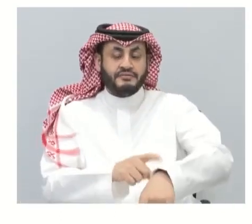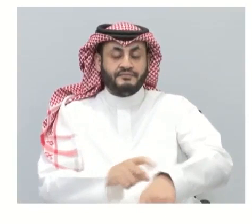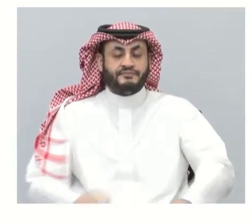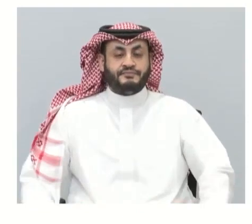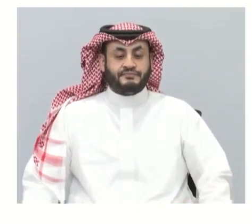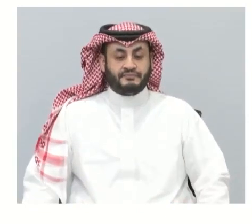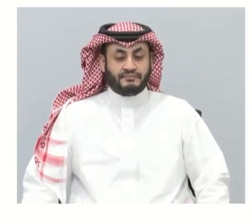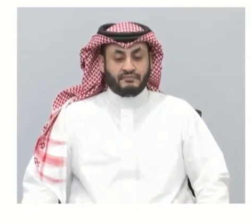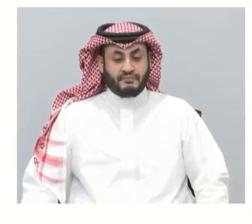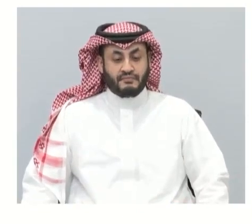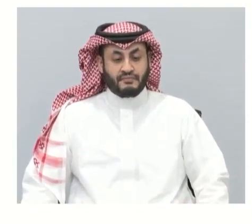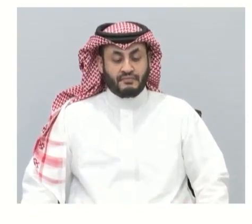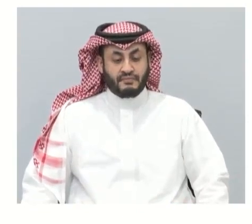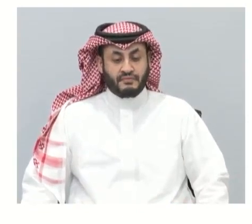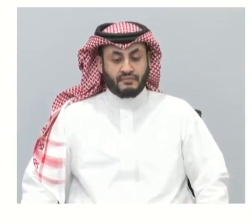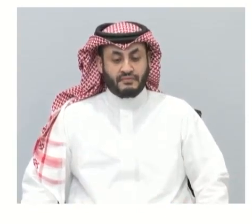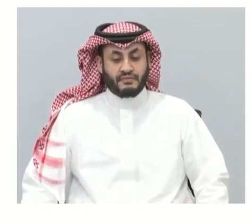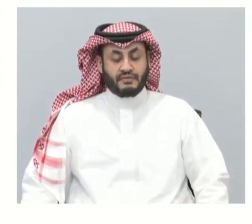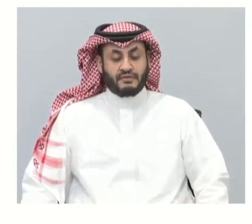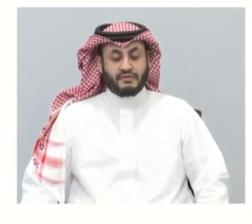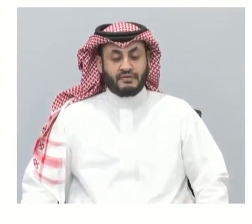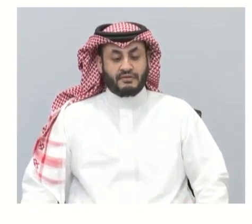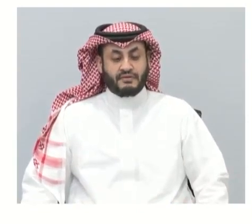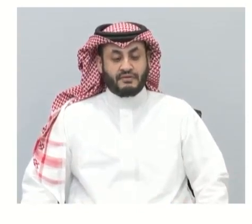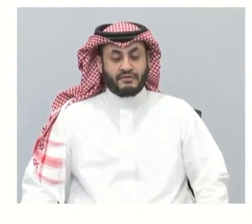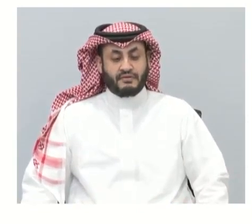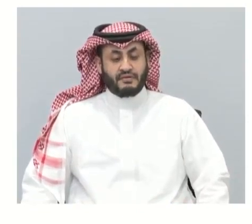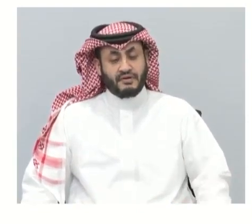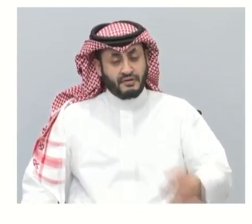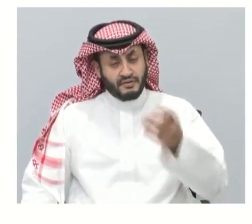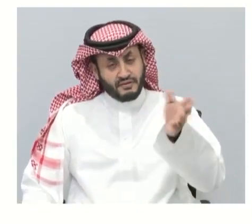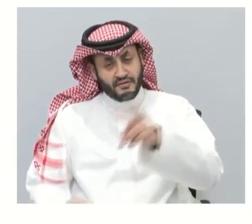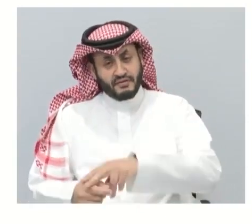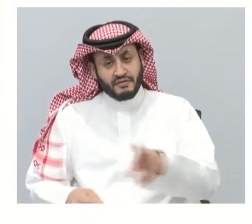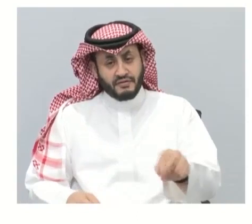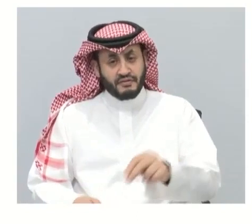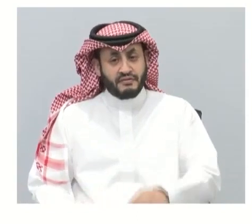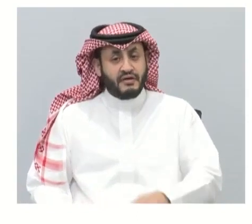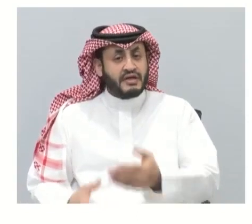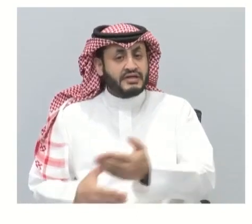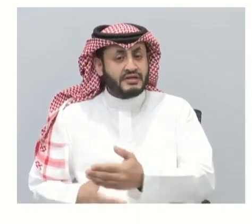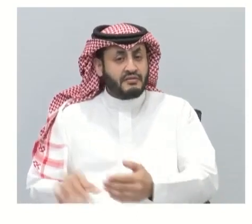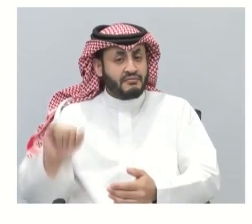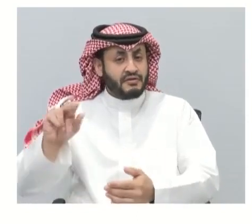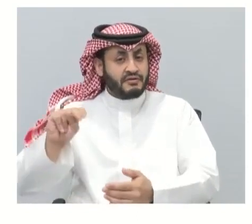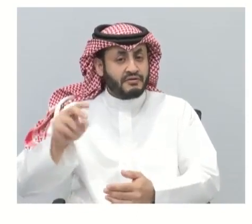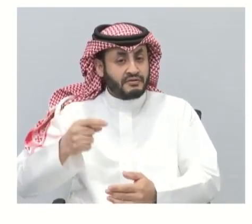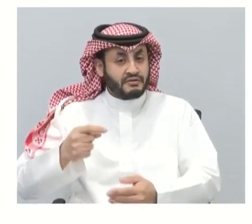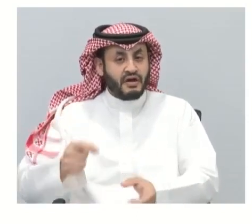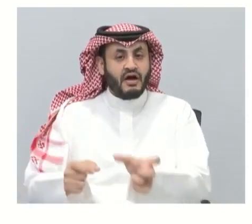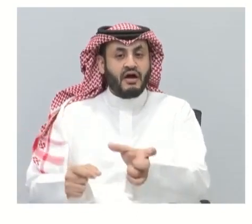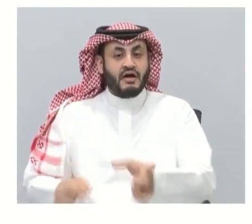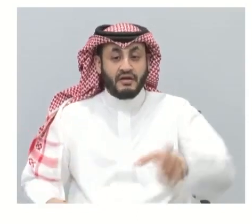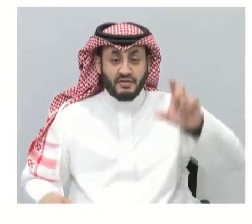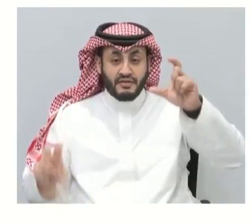at the restaurant? Ali, I have been working for 3 months. Notice the time in here.